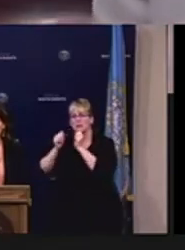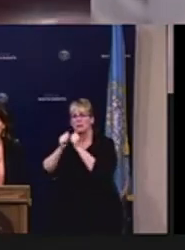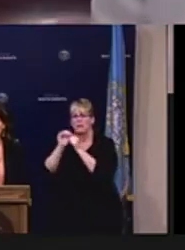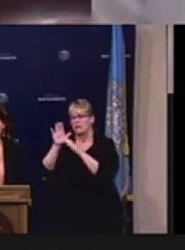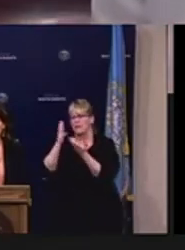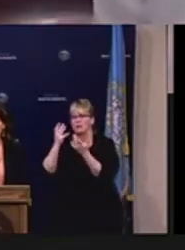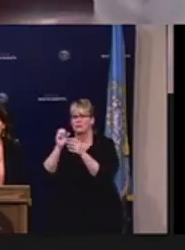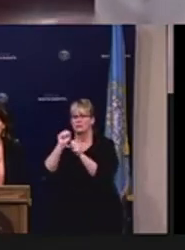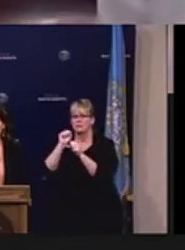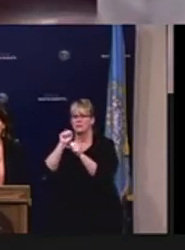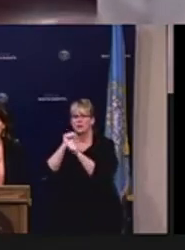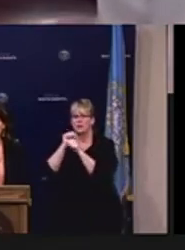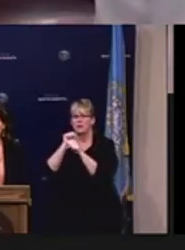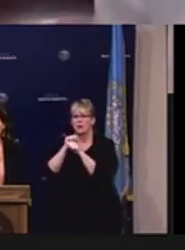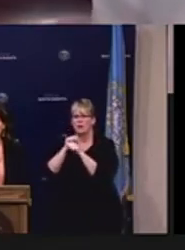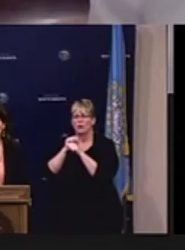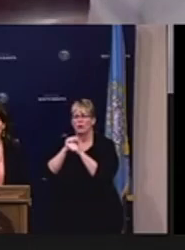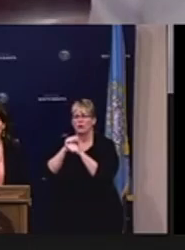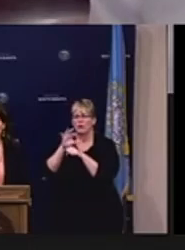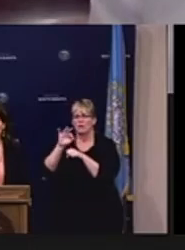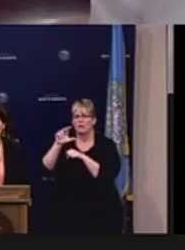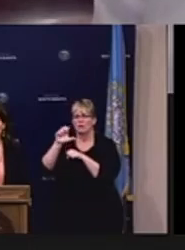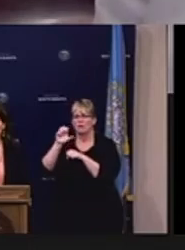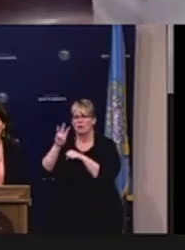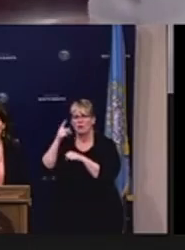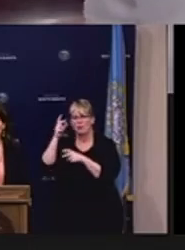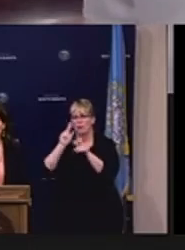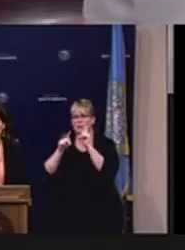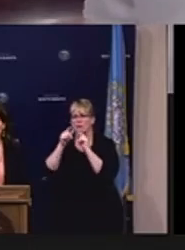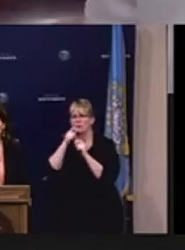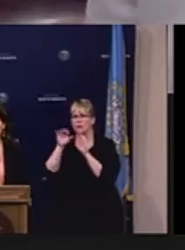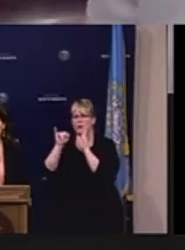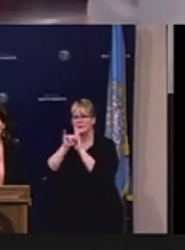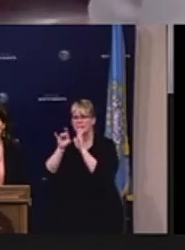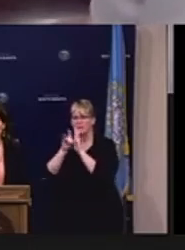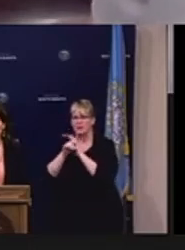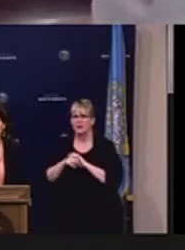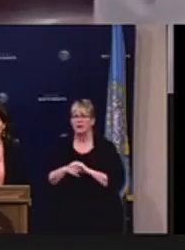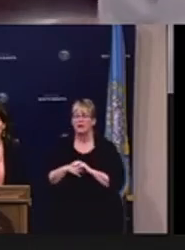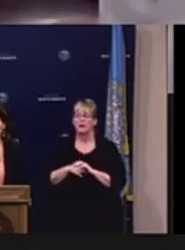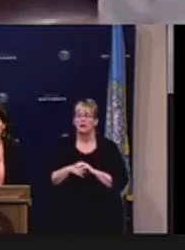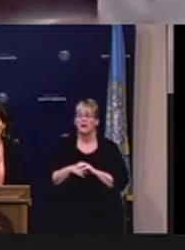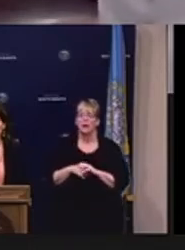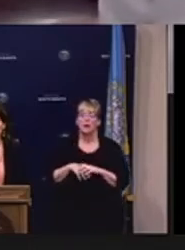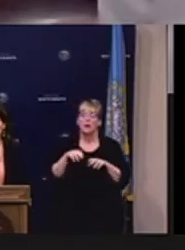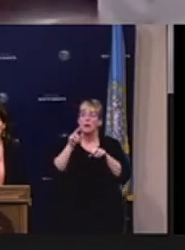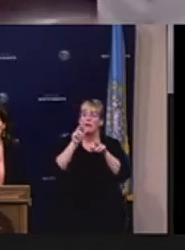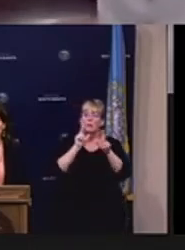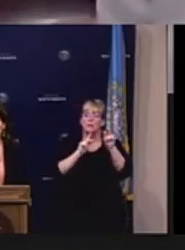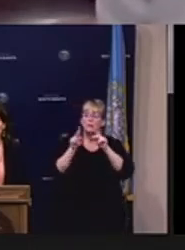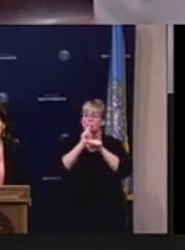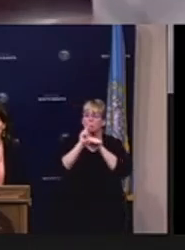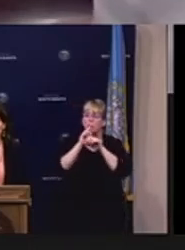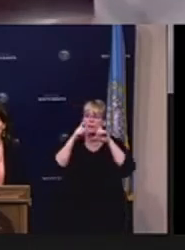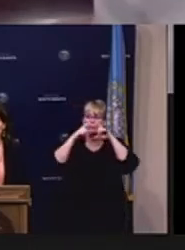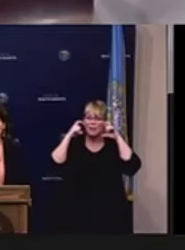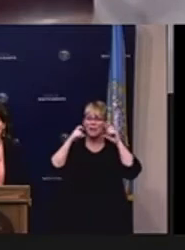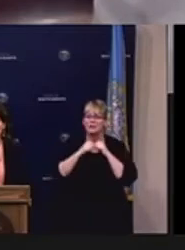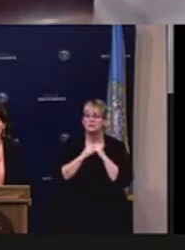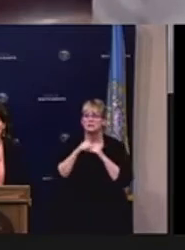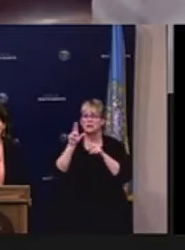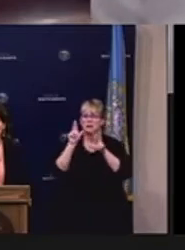they identify individuals who have been exposed. Thankfully, with a lot of the wearing of masks and a lot of the social